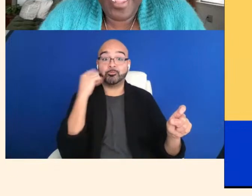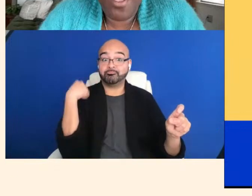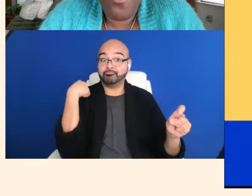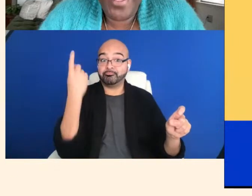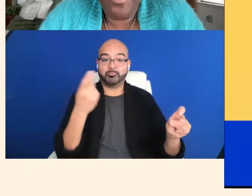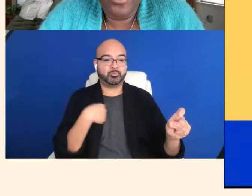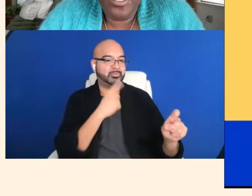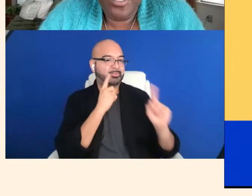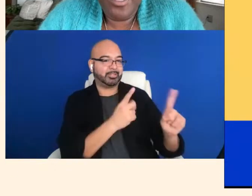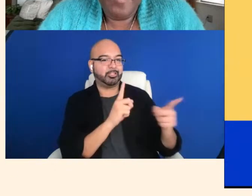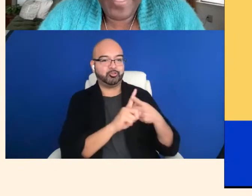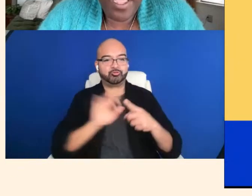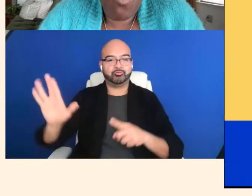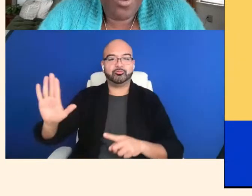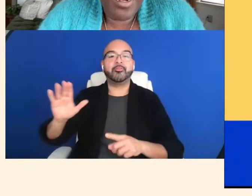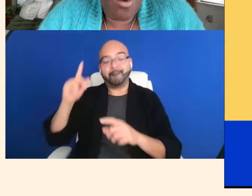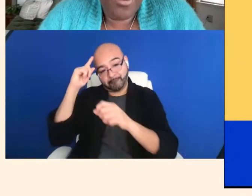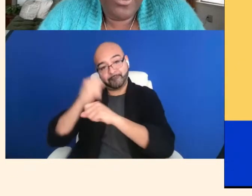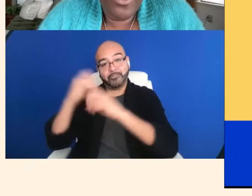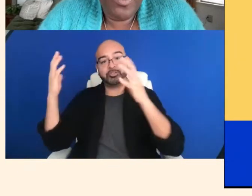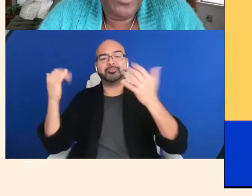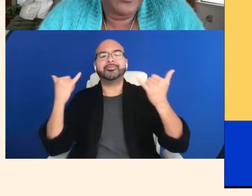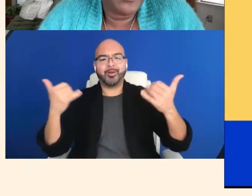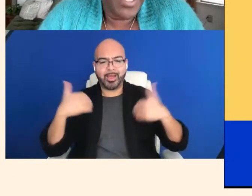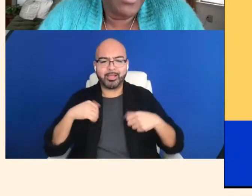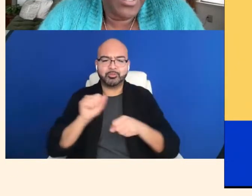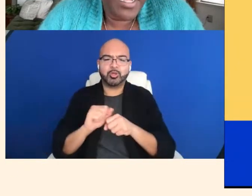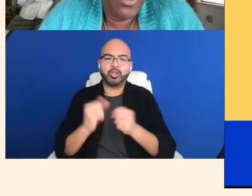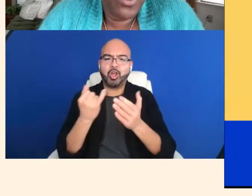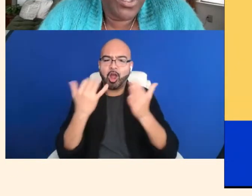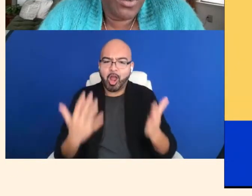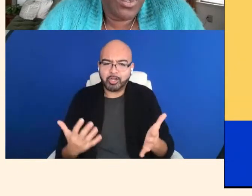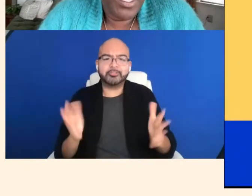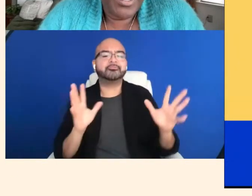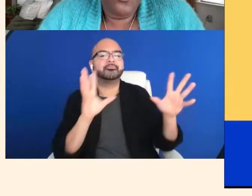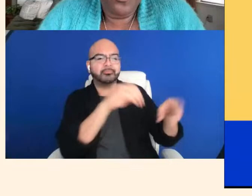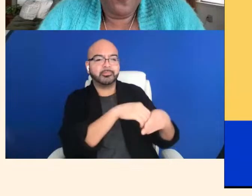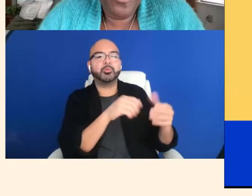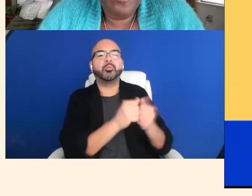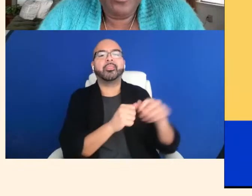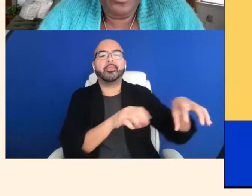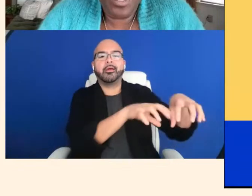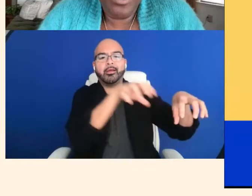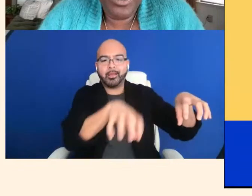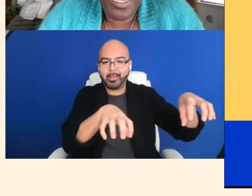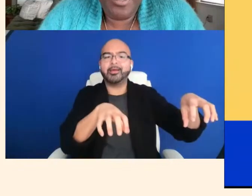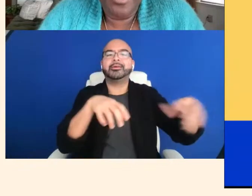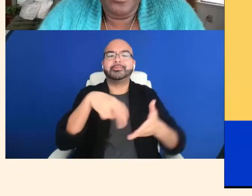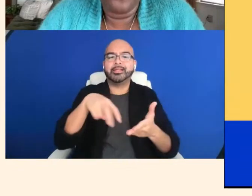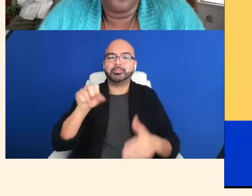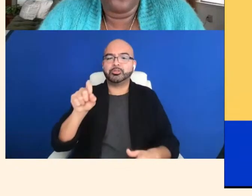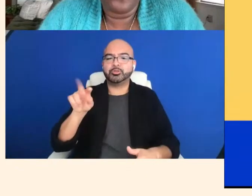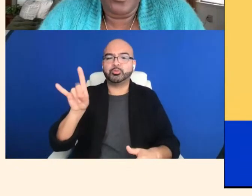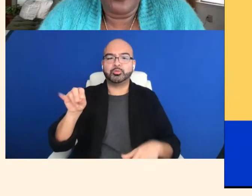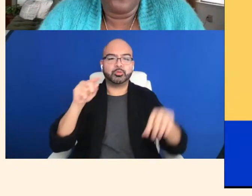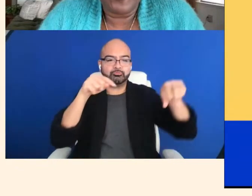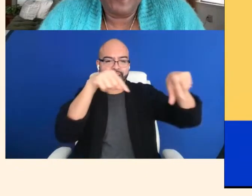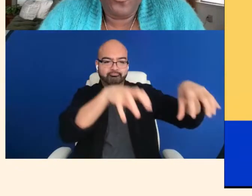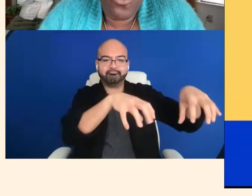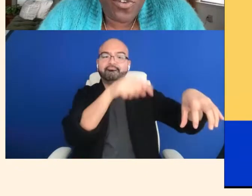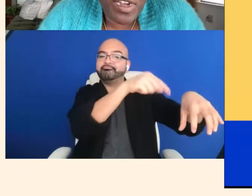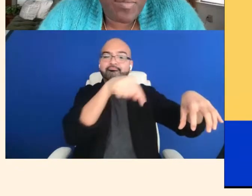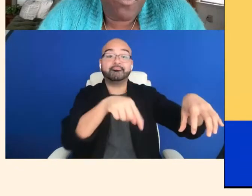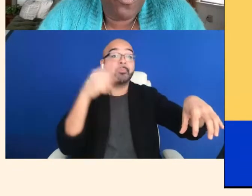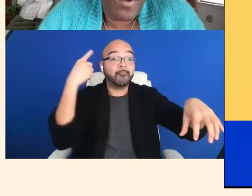and it now houses Black working artists with a detached dance studio in order for them to launch a